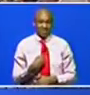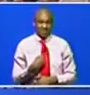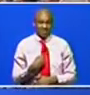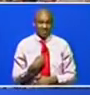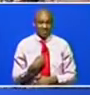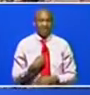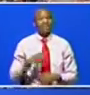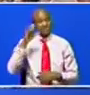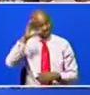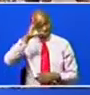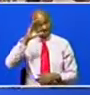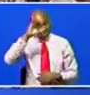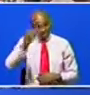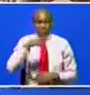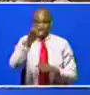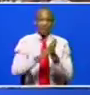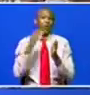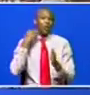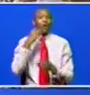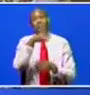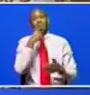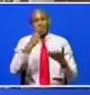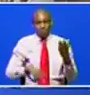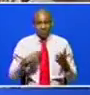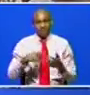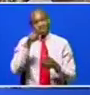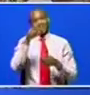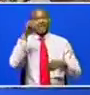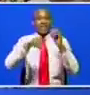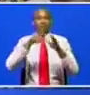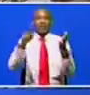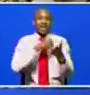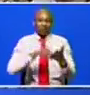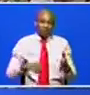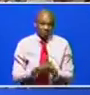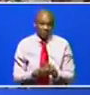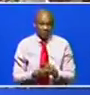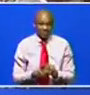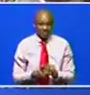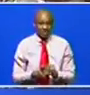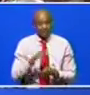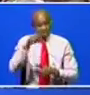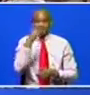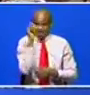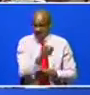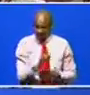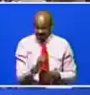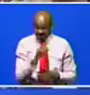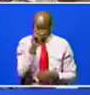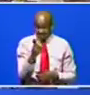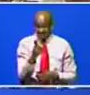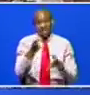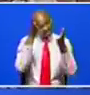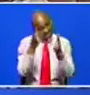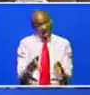Si Maraga na watu yake yao akora hao wamesema ati basi hiyo uchaguzi ipotee. Si ndivyo wamesema?